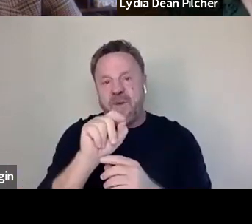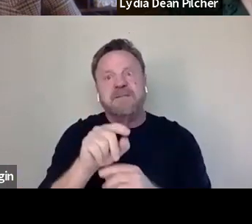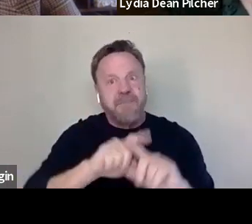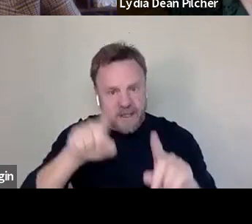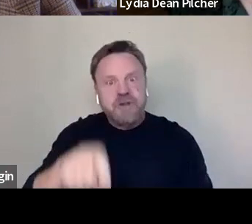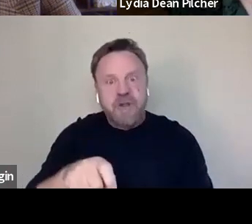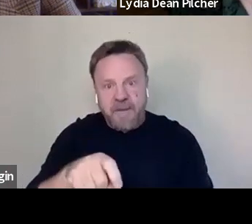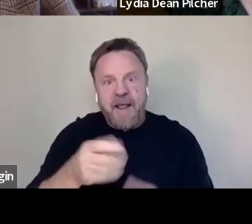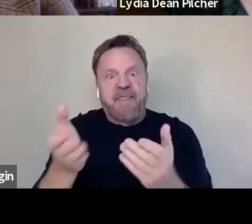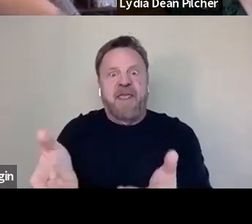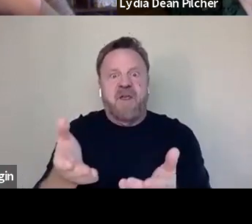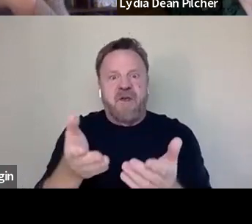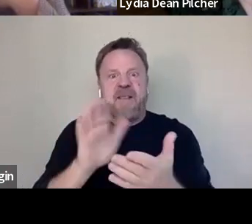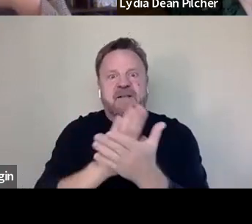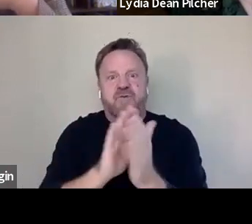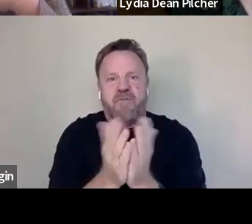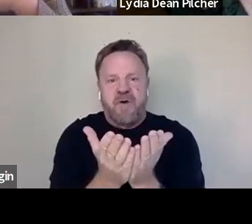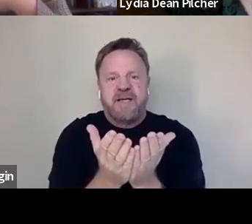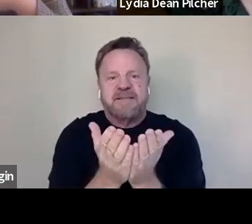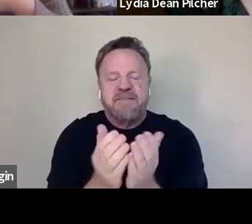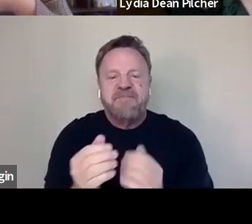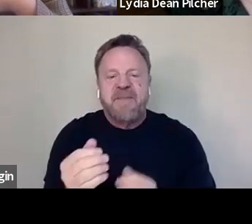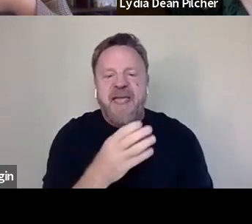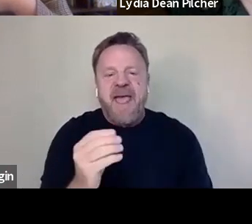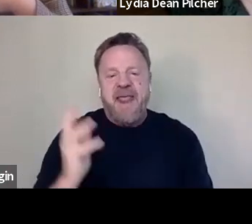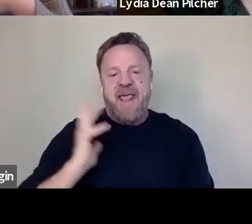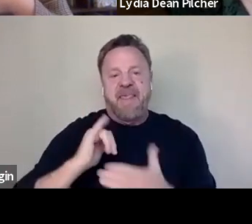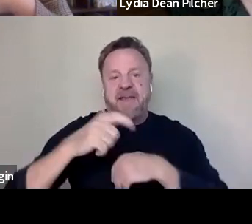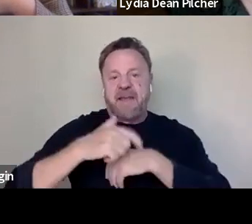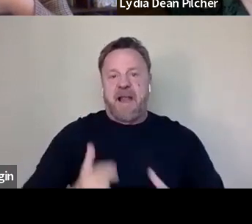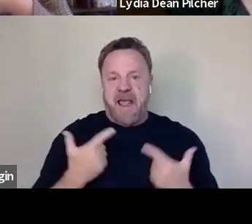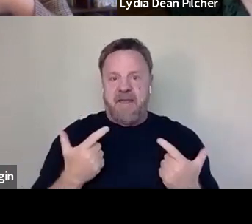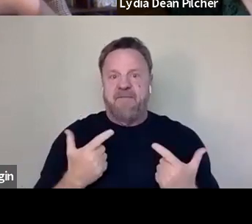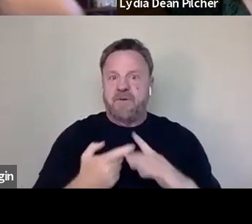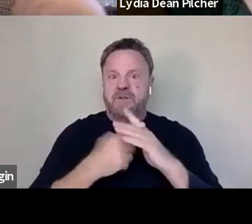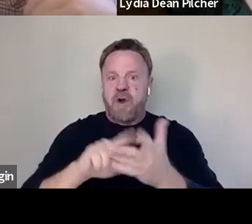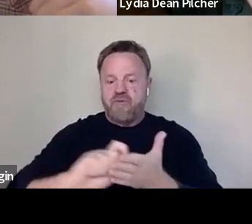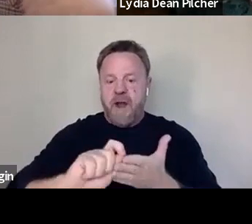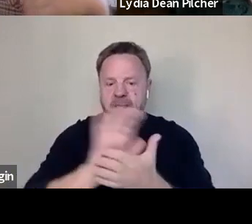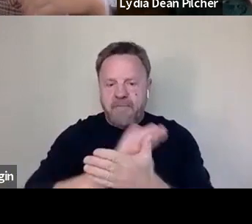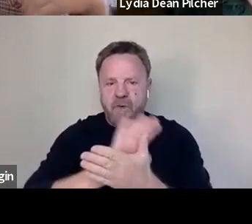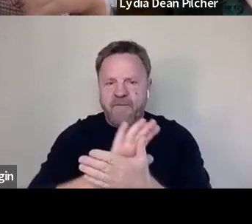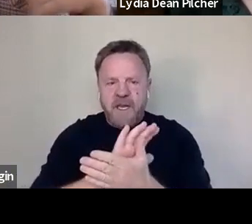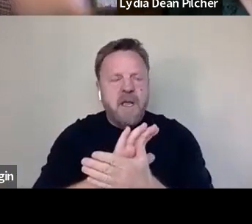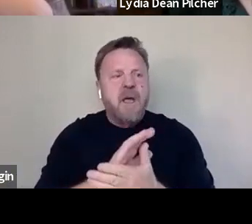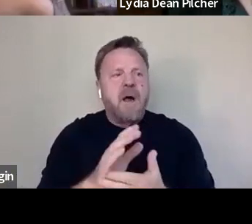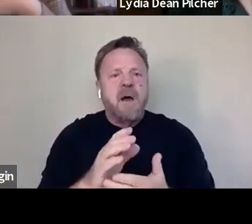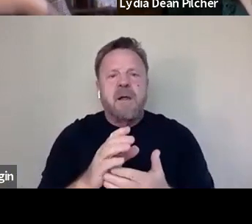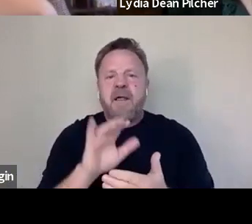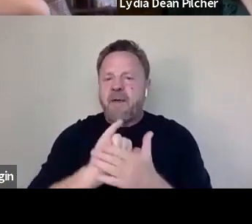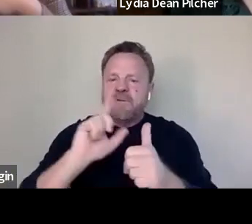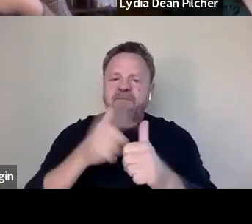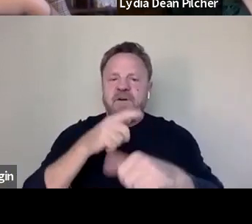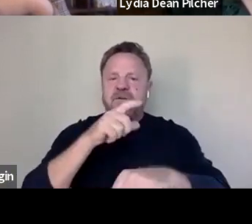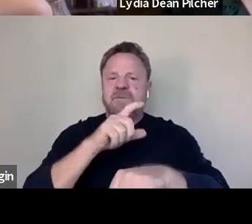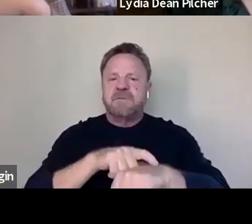that as someone who, and that time in my life when we started writing the movie, that was the first time